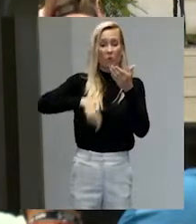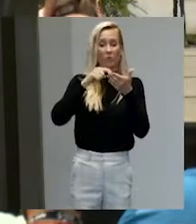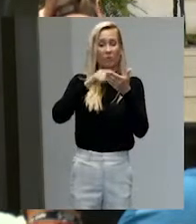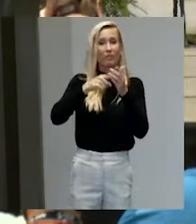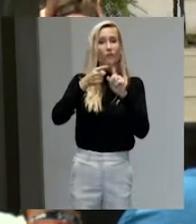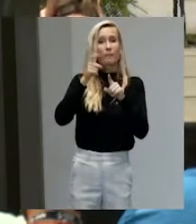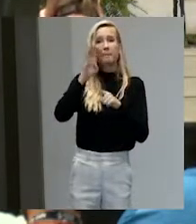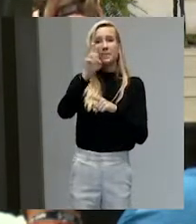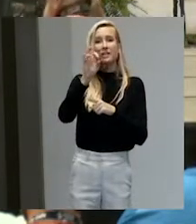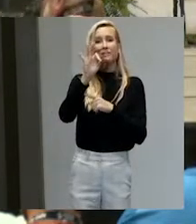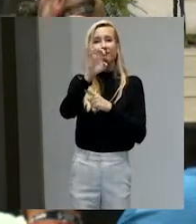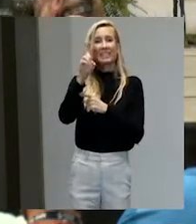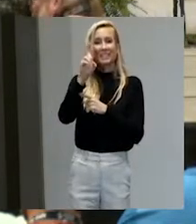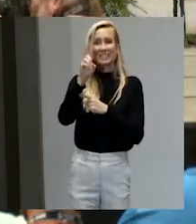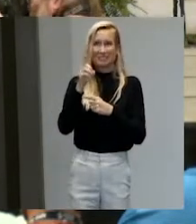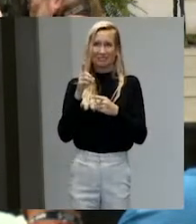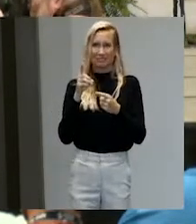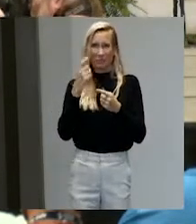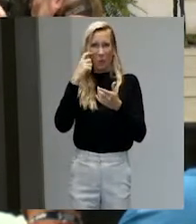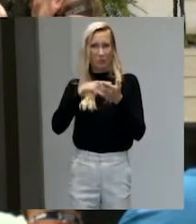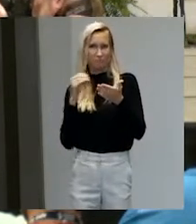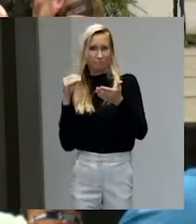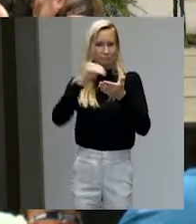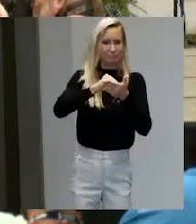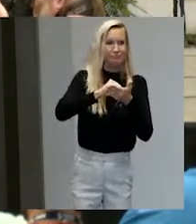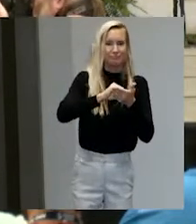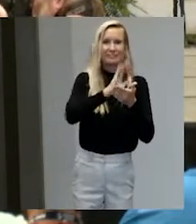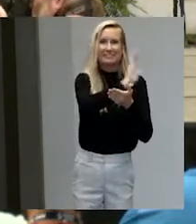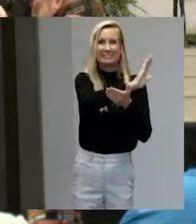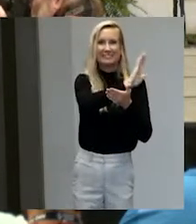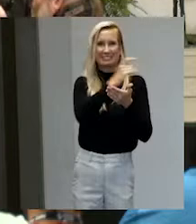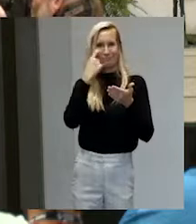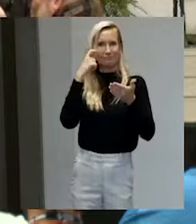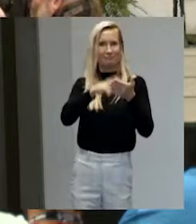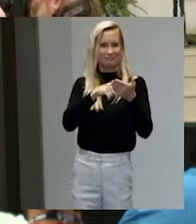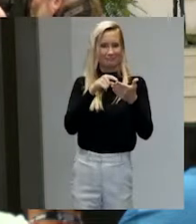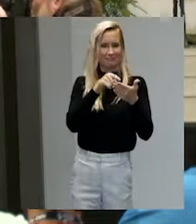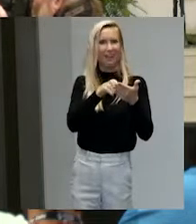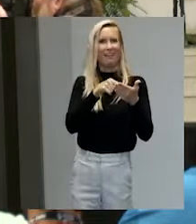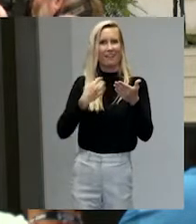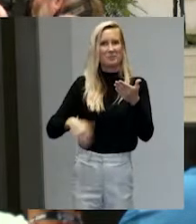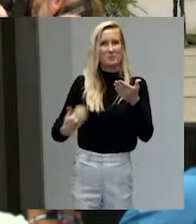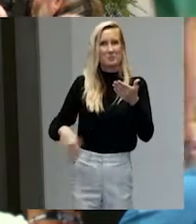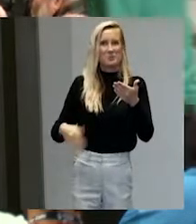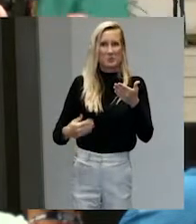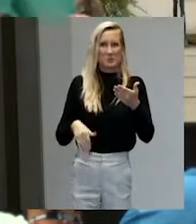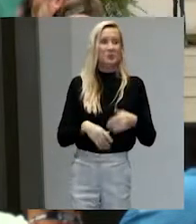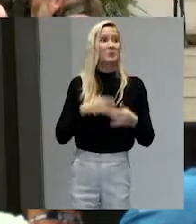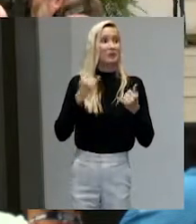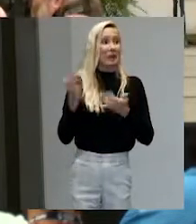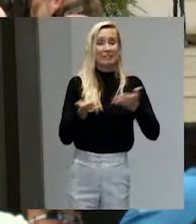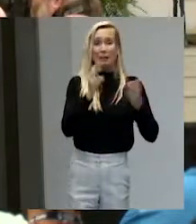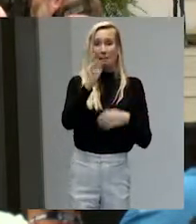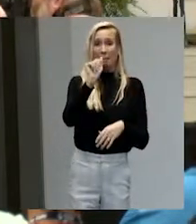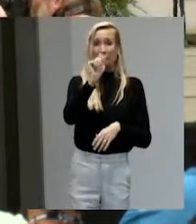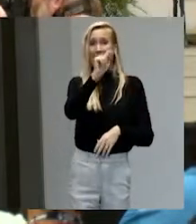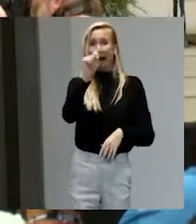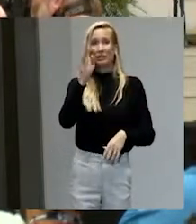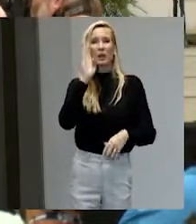Now. And so and we also have Matt, who's gonna be our moderator, Matt Martucci.